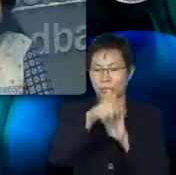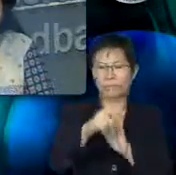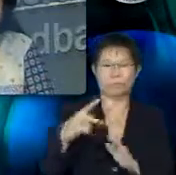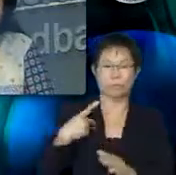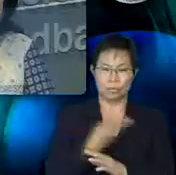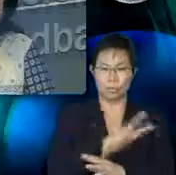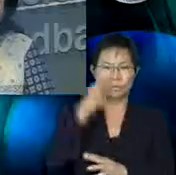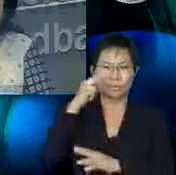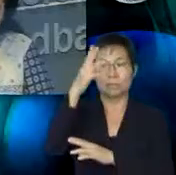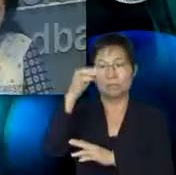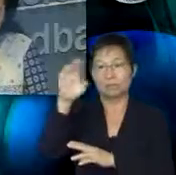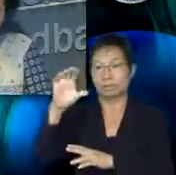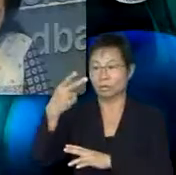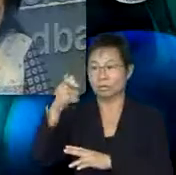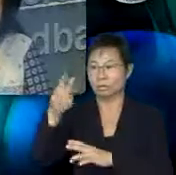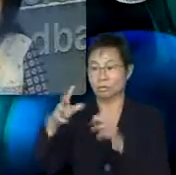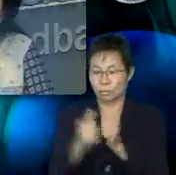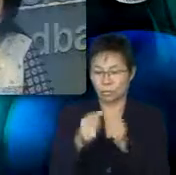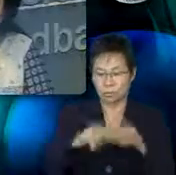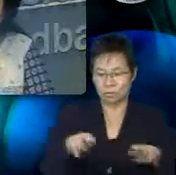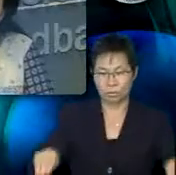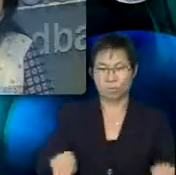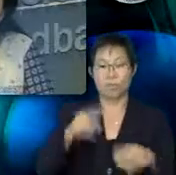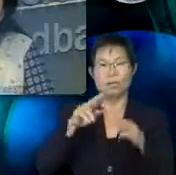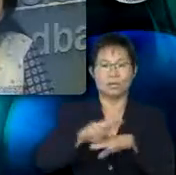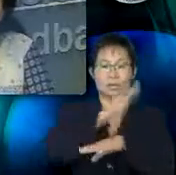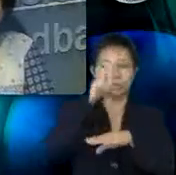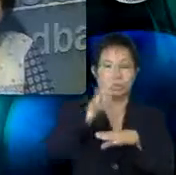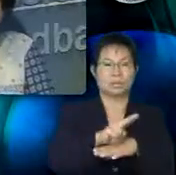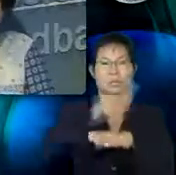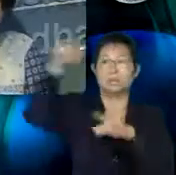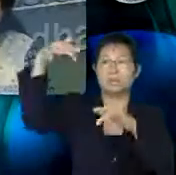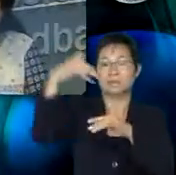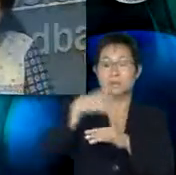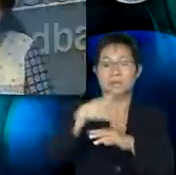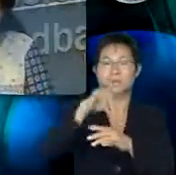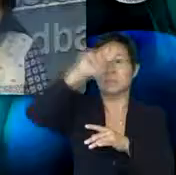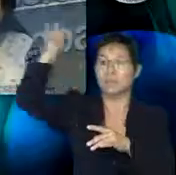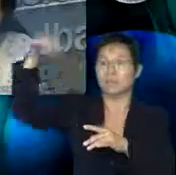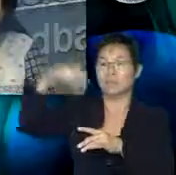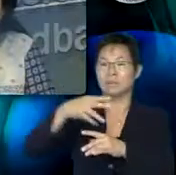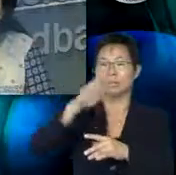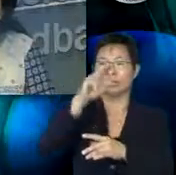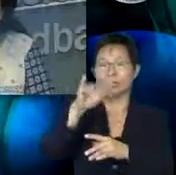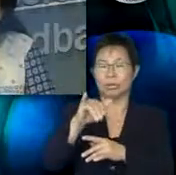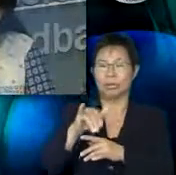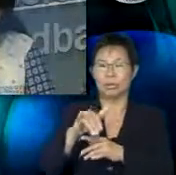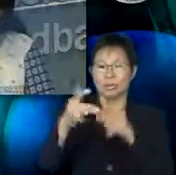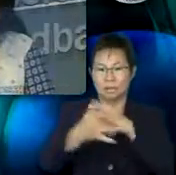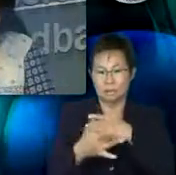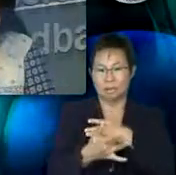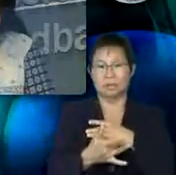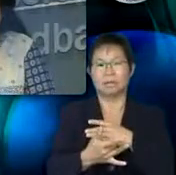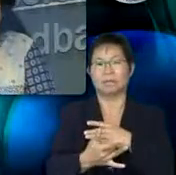his students. He uses the sun ray technique when brainstorming around the occupations